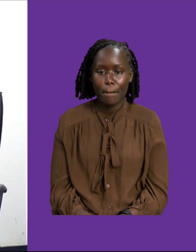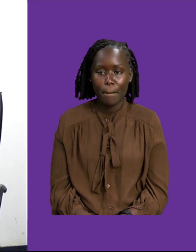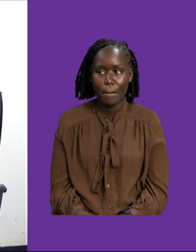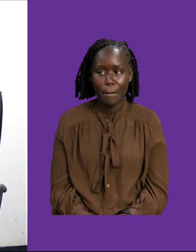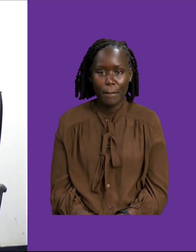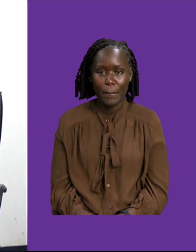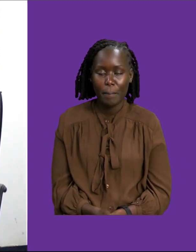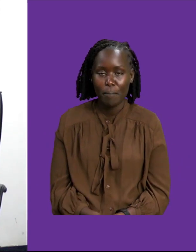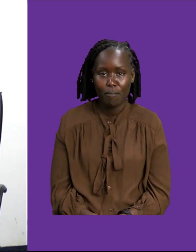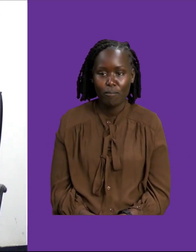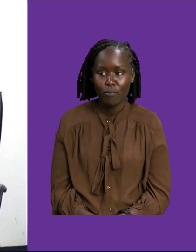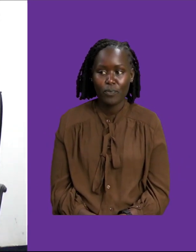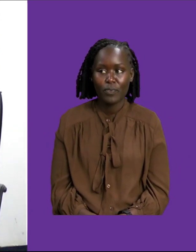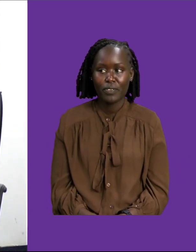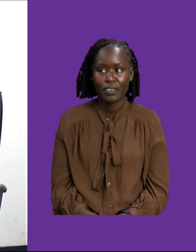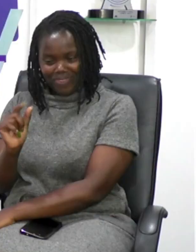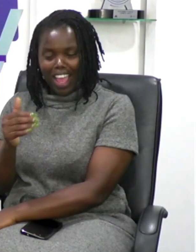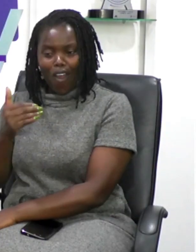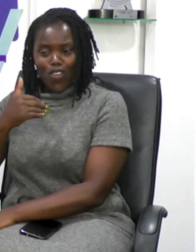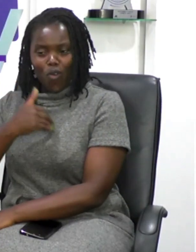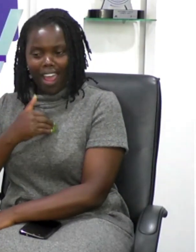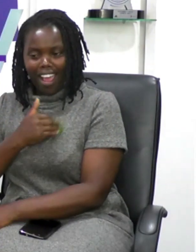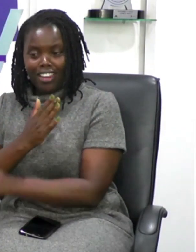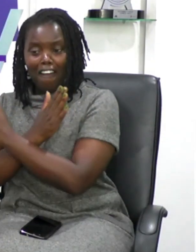Just wait. Let me take you back.